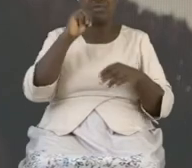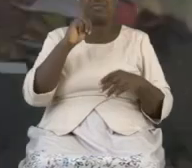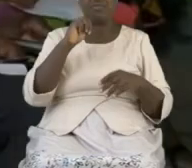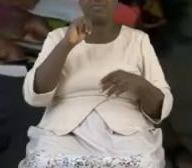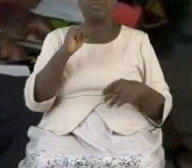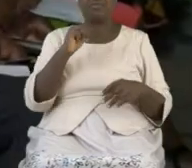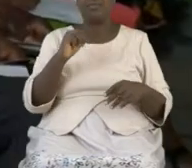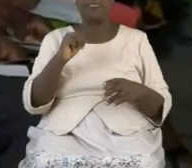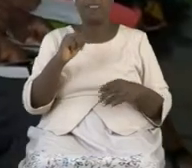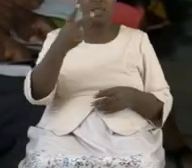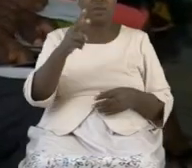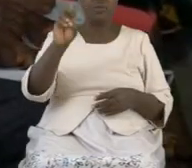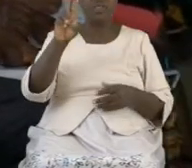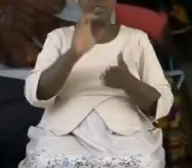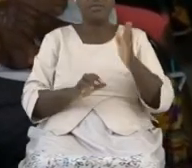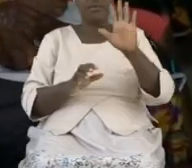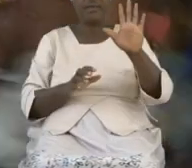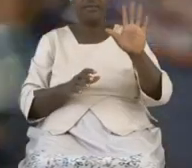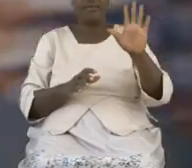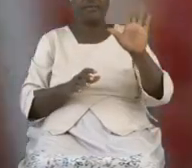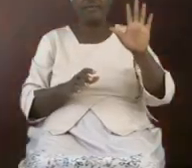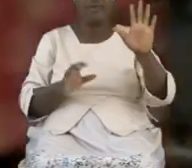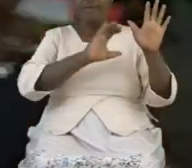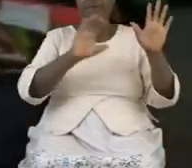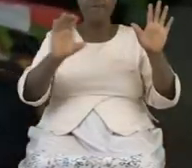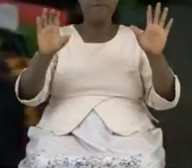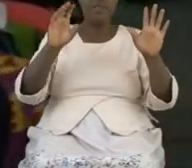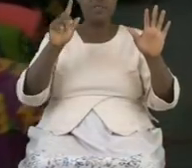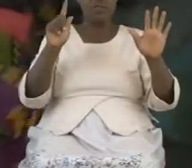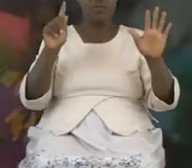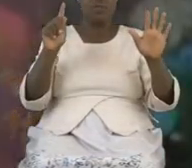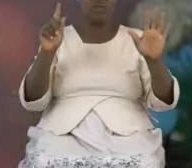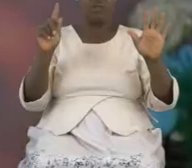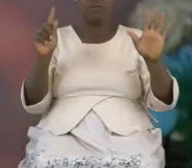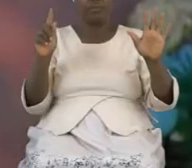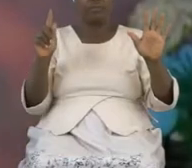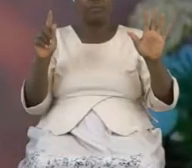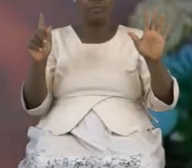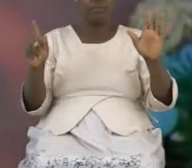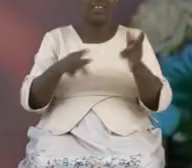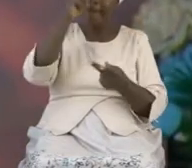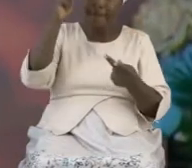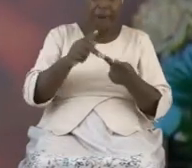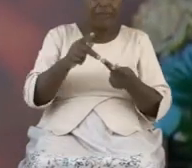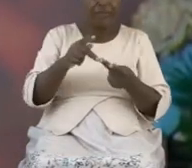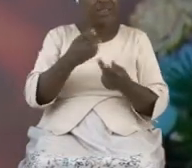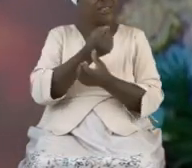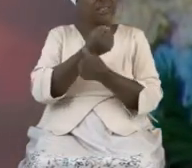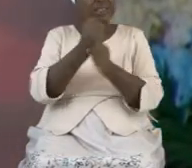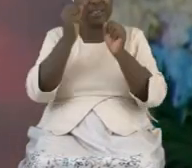chapter 5, verse 21. Perfect Savior,